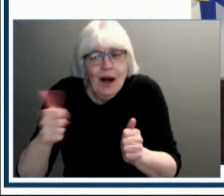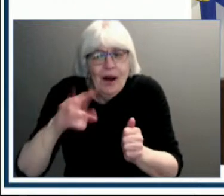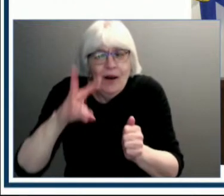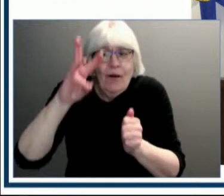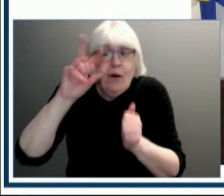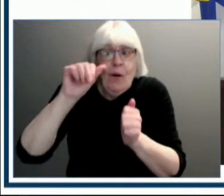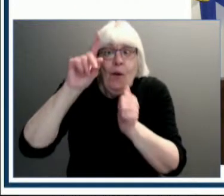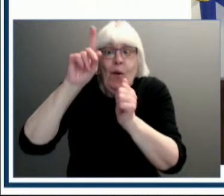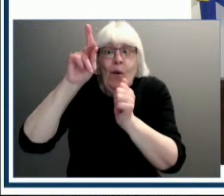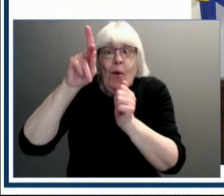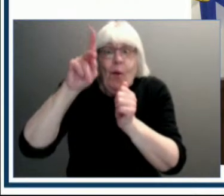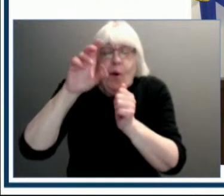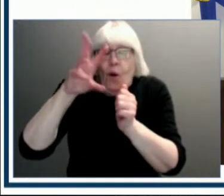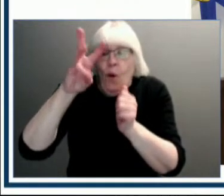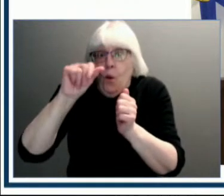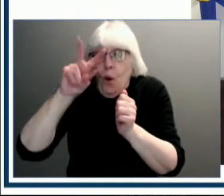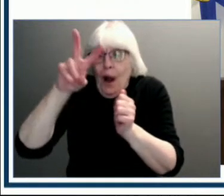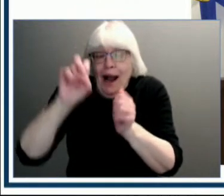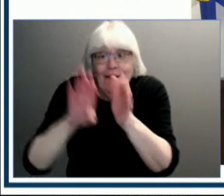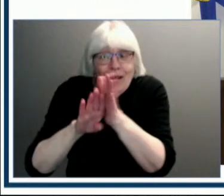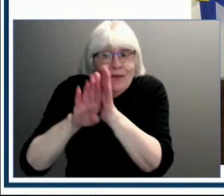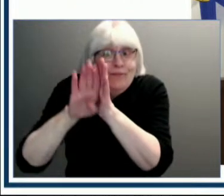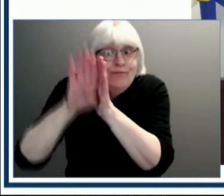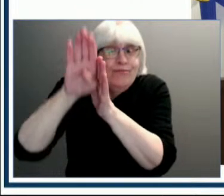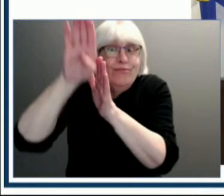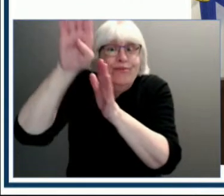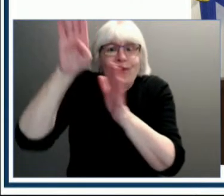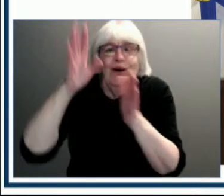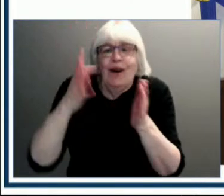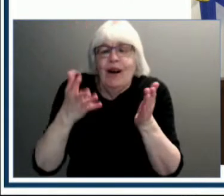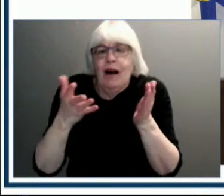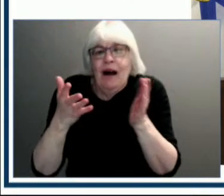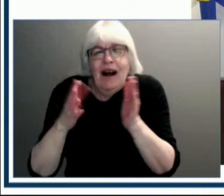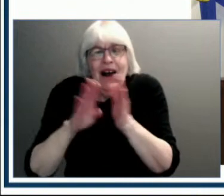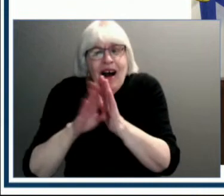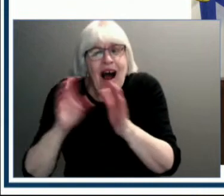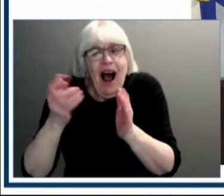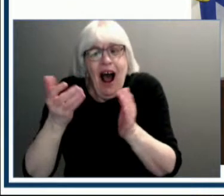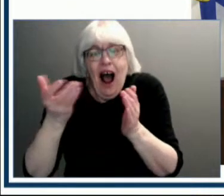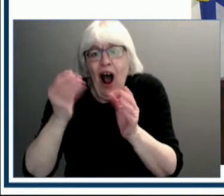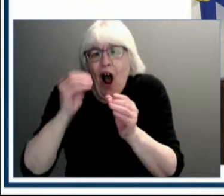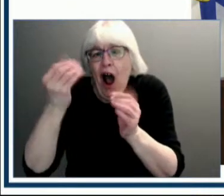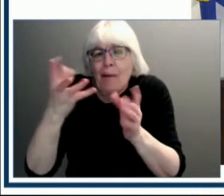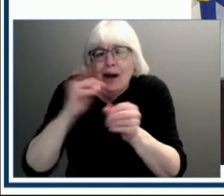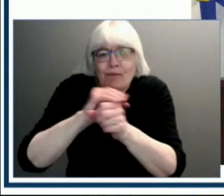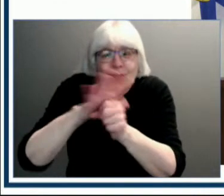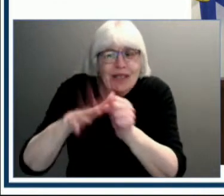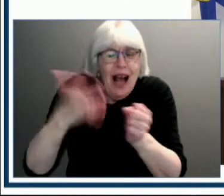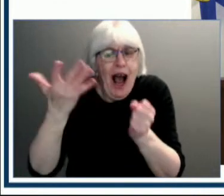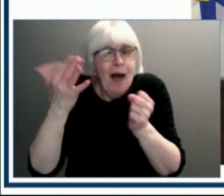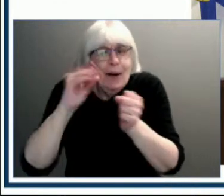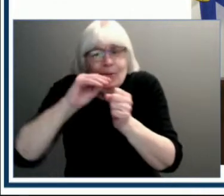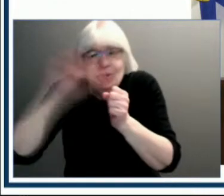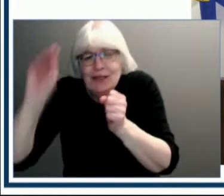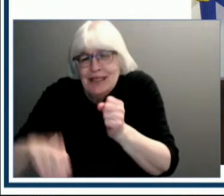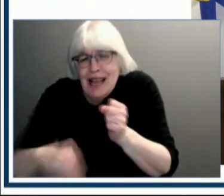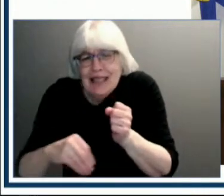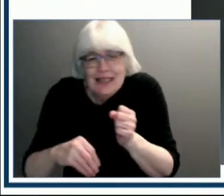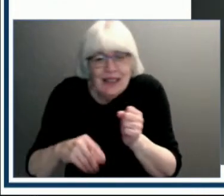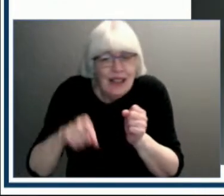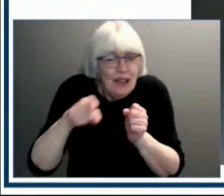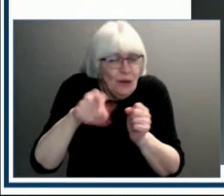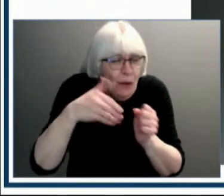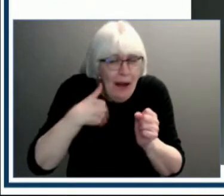models to indicate what percentage of Omicron cases end up in hospital or ICU? Do you have any knowledge of that yet? We